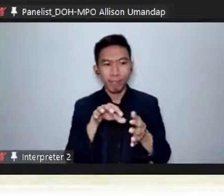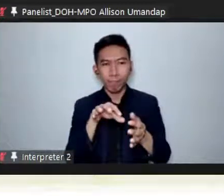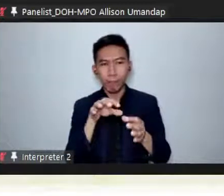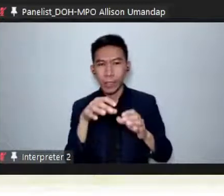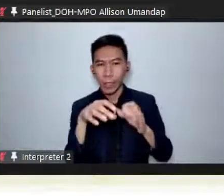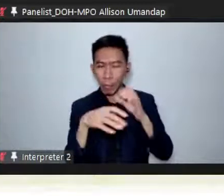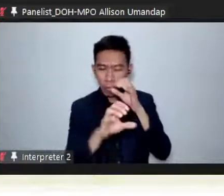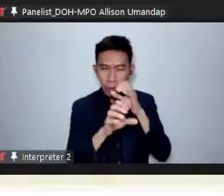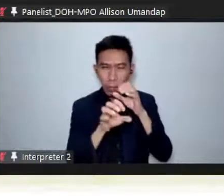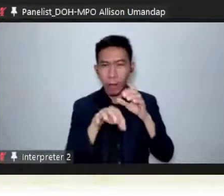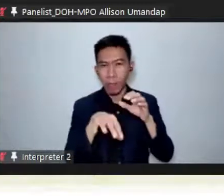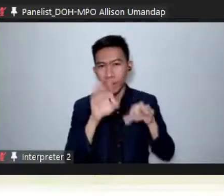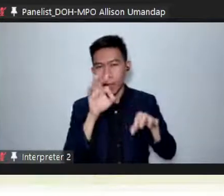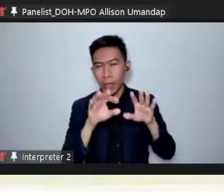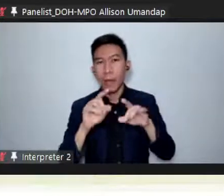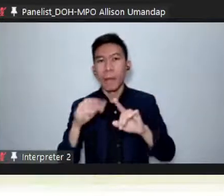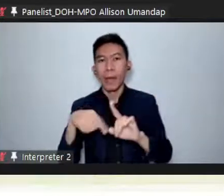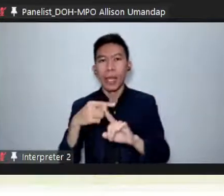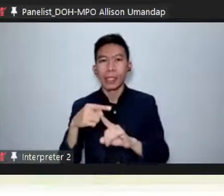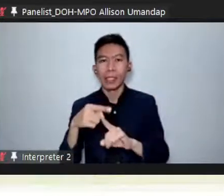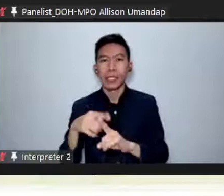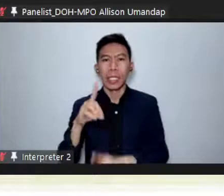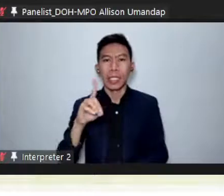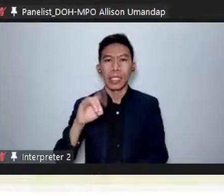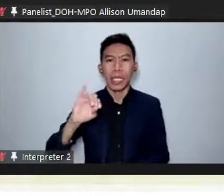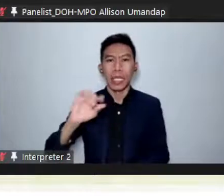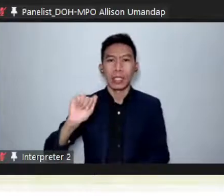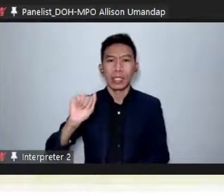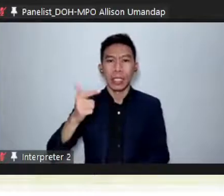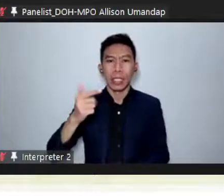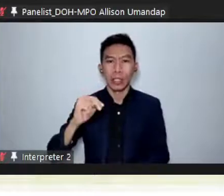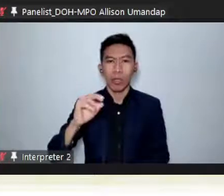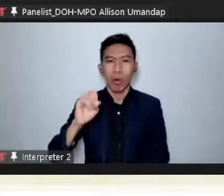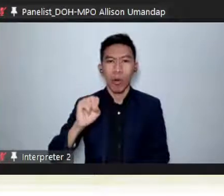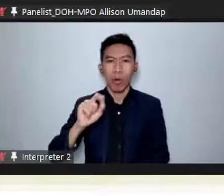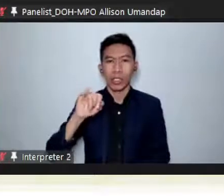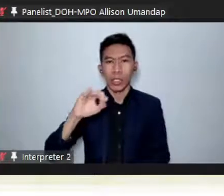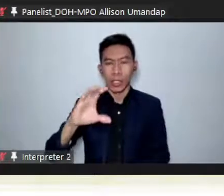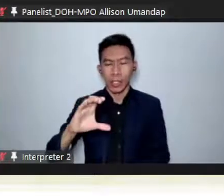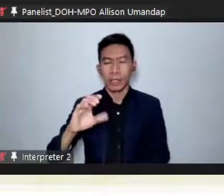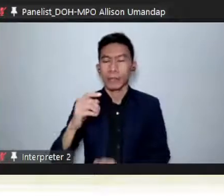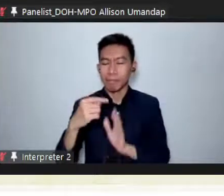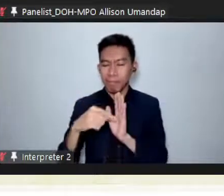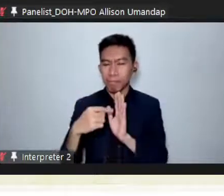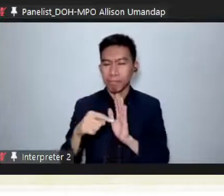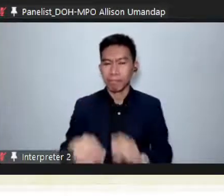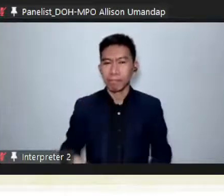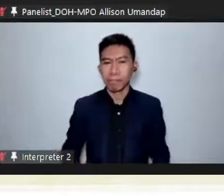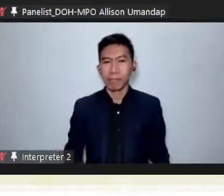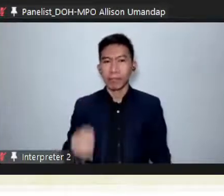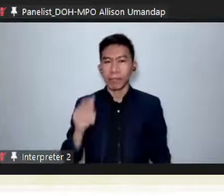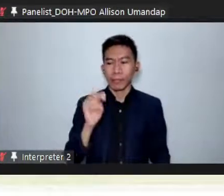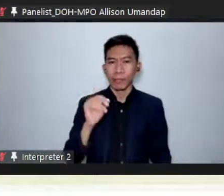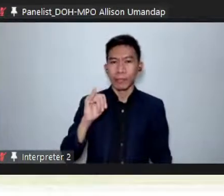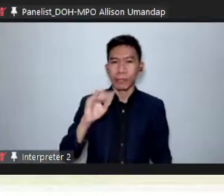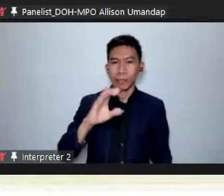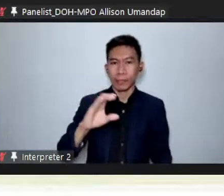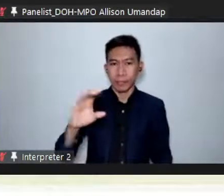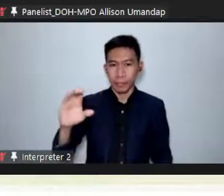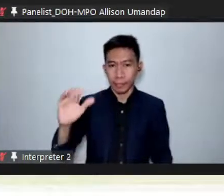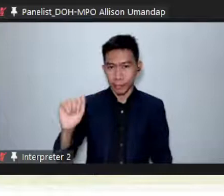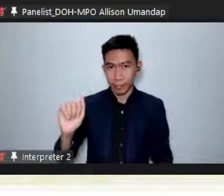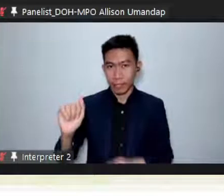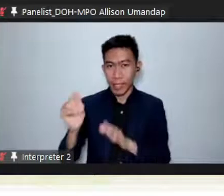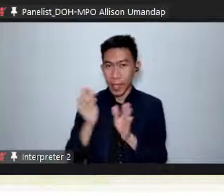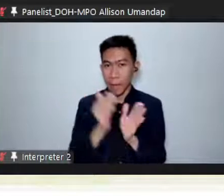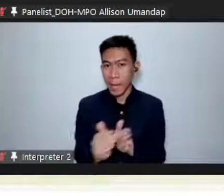but even diagnostic. The National Integrated Cancer Control Strategic Plan, I think we should be